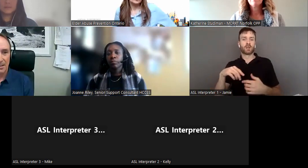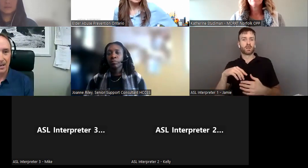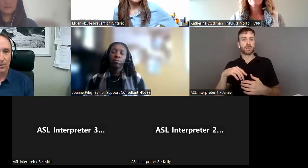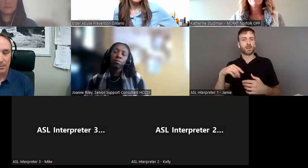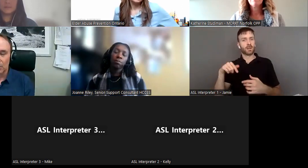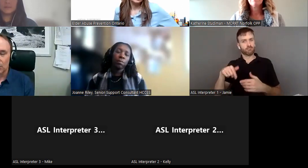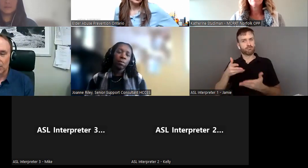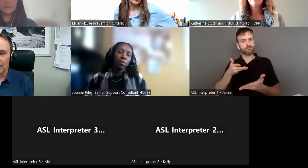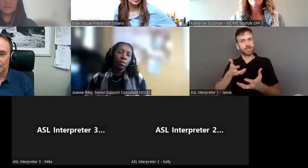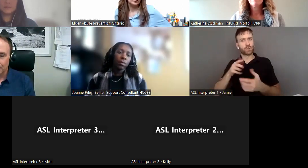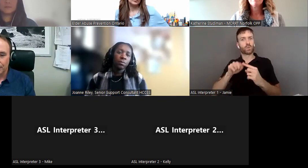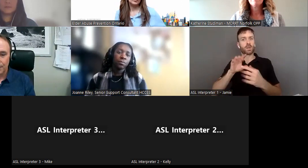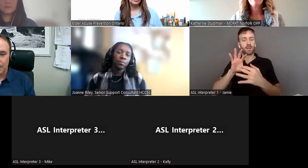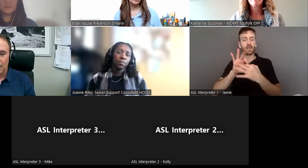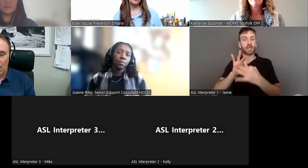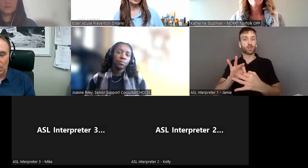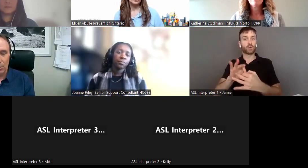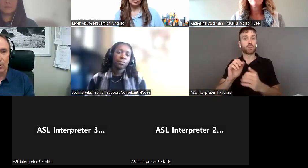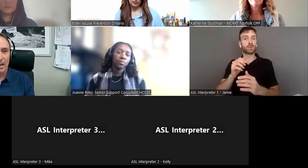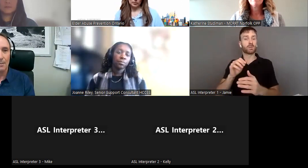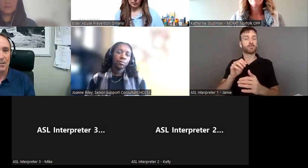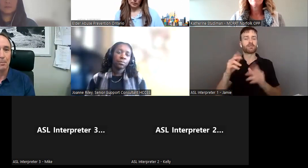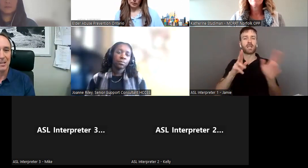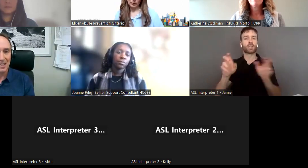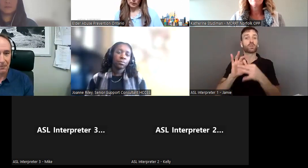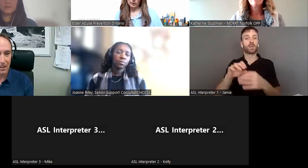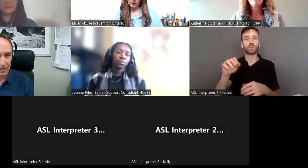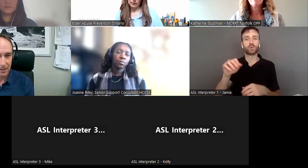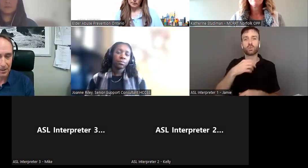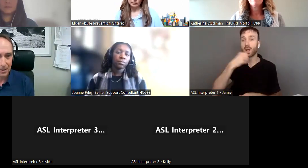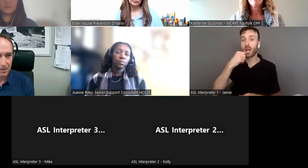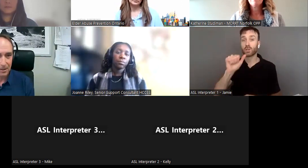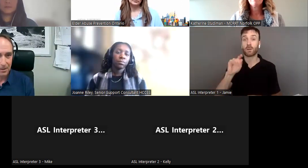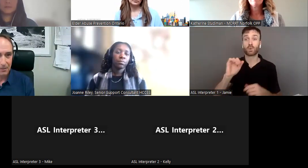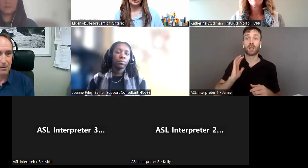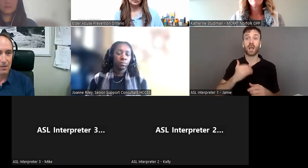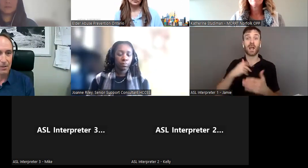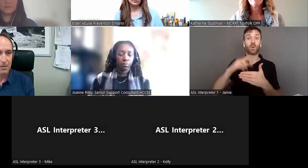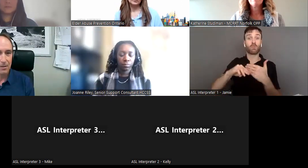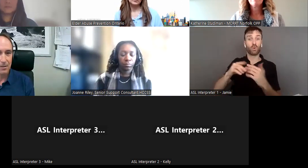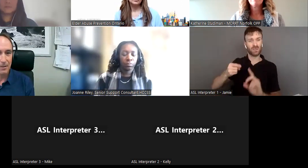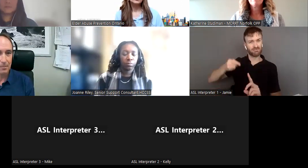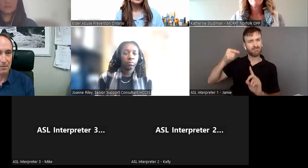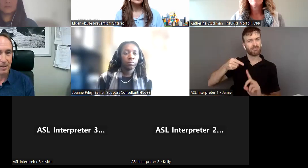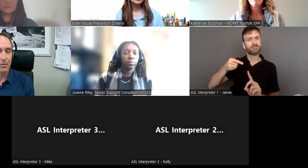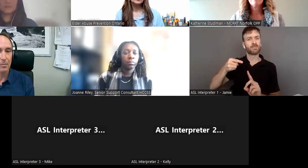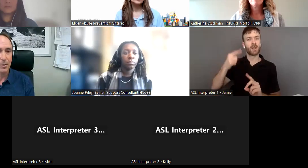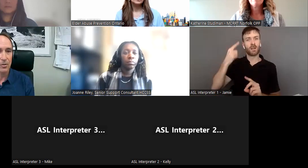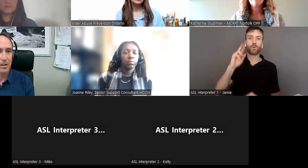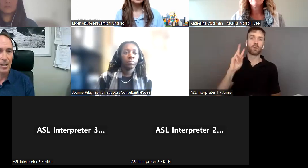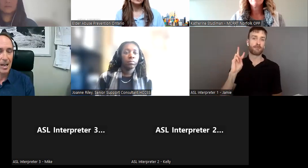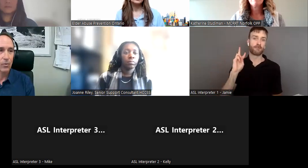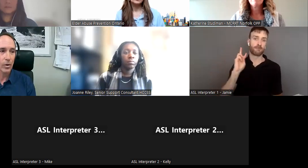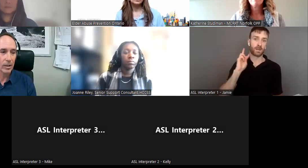to elder abuse. And our program is specifically for victims of elder